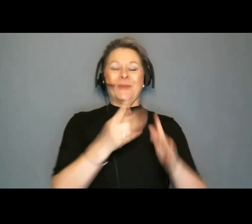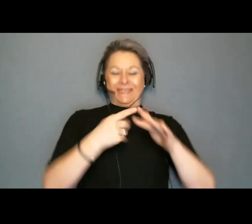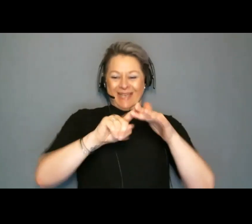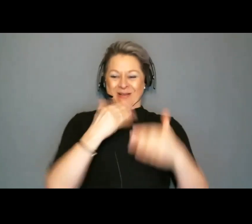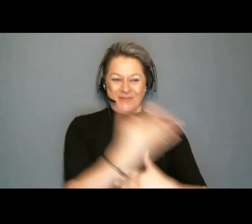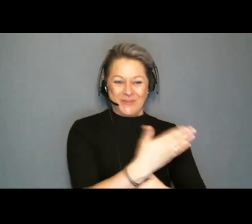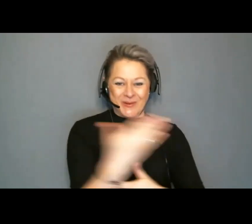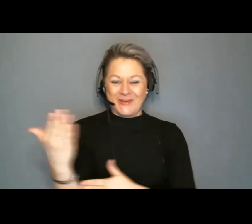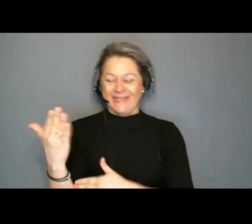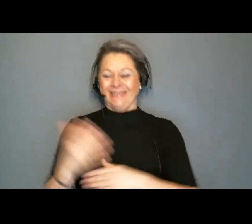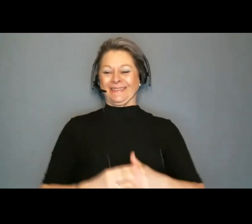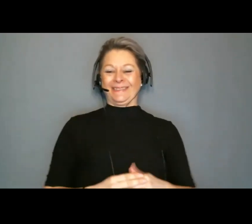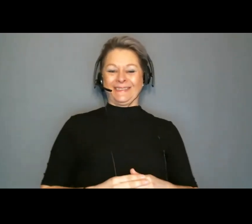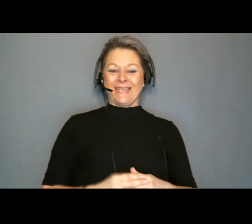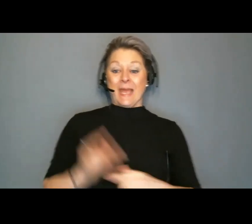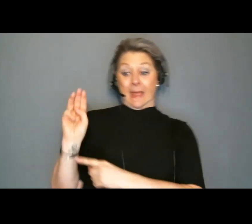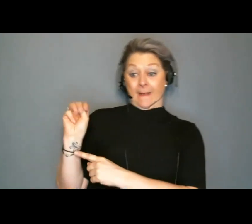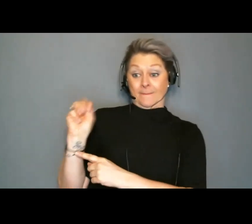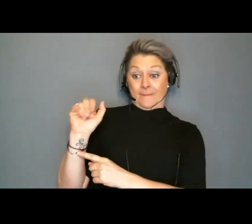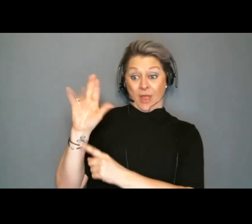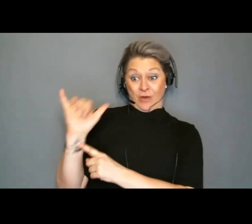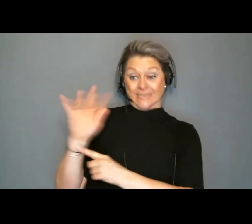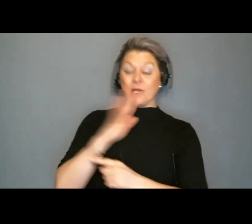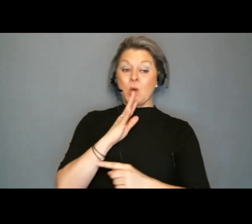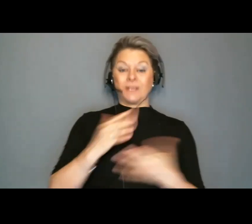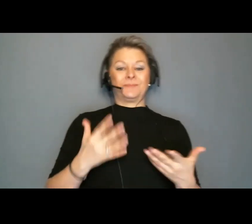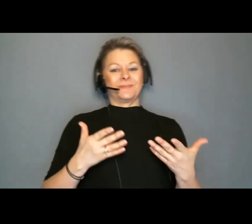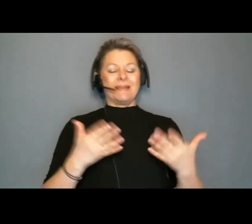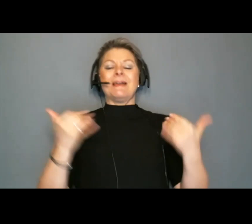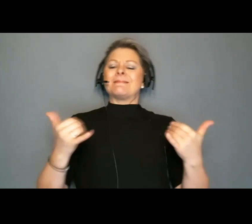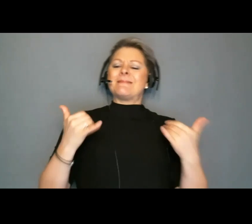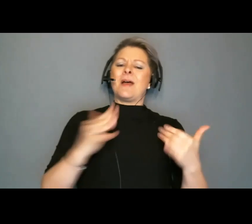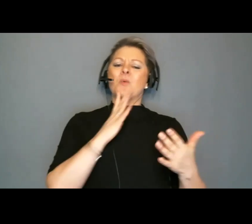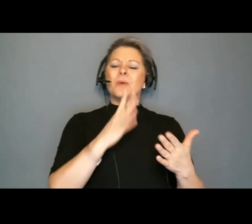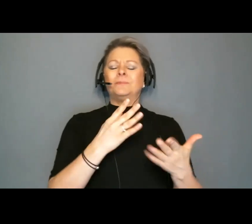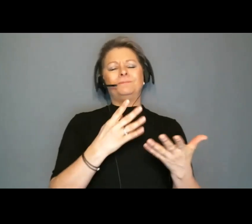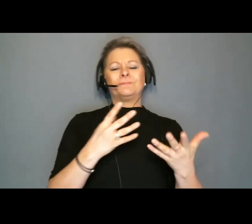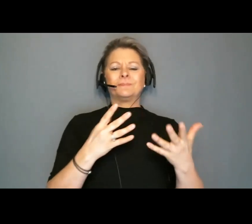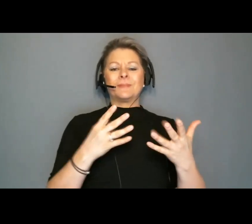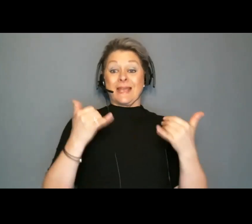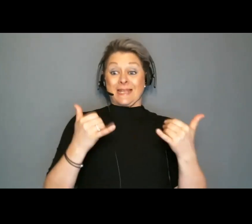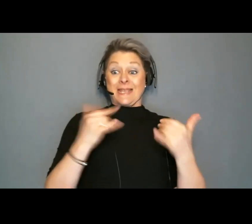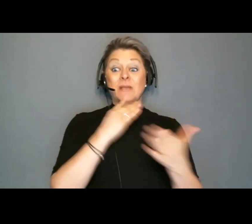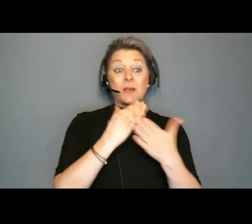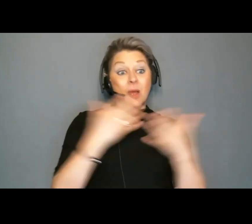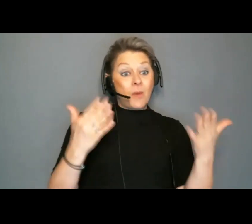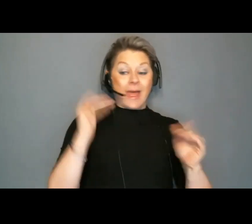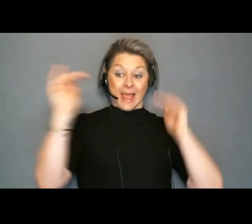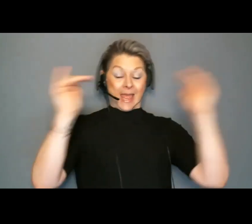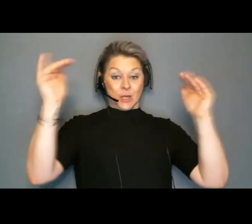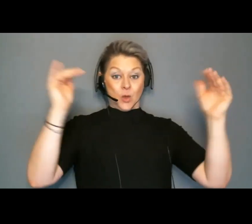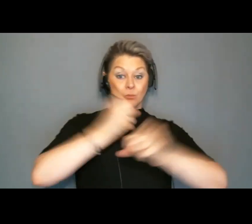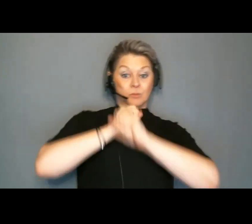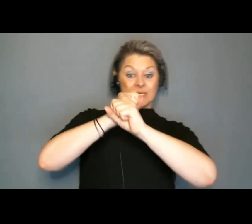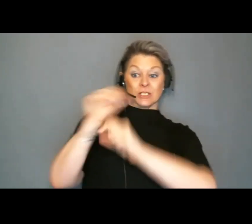everybody. And welcome to Let's Talk About, we're going to talk about the Adult Protection Act